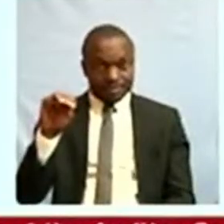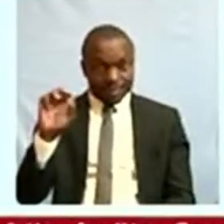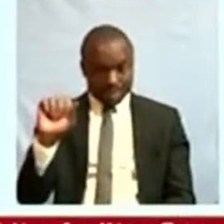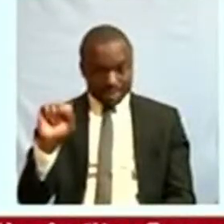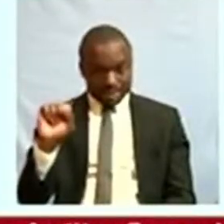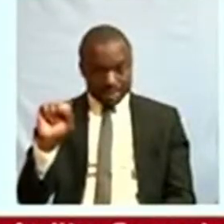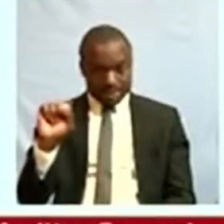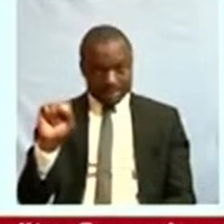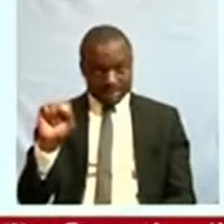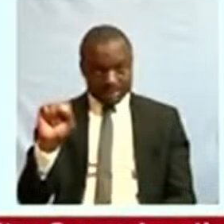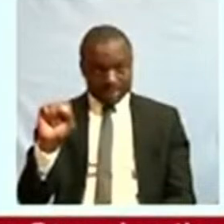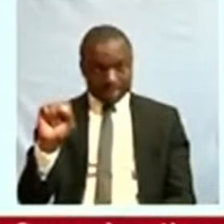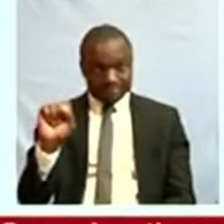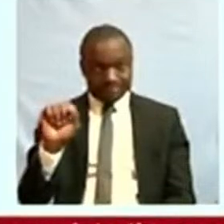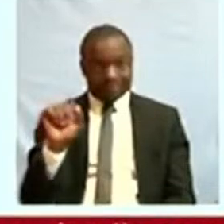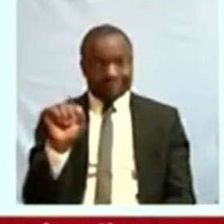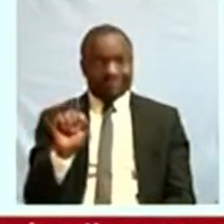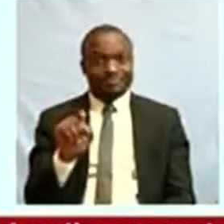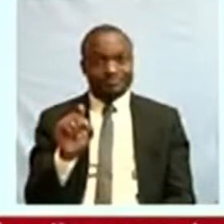almost